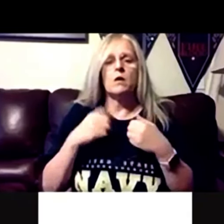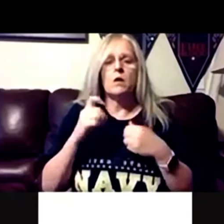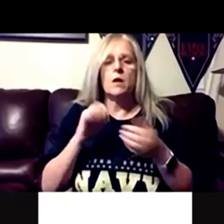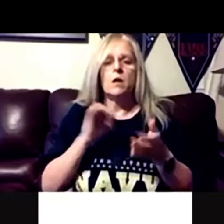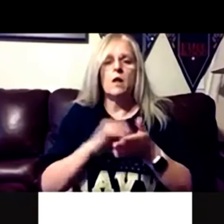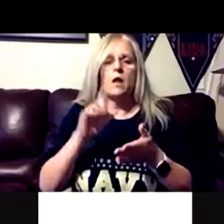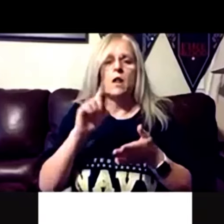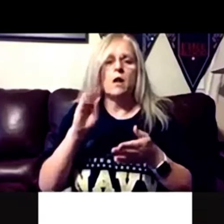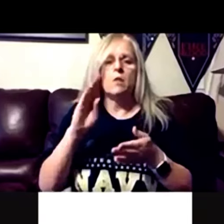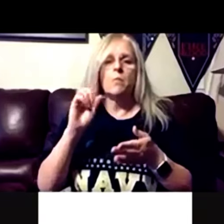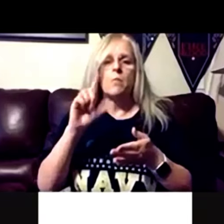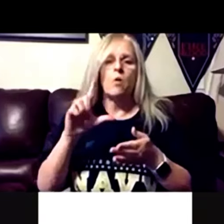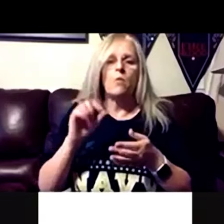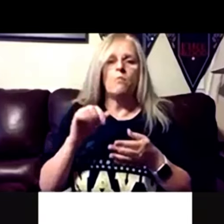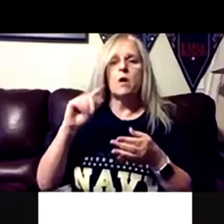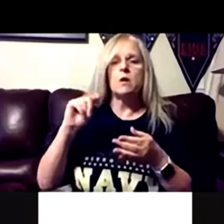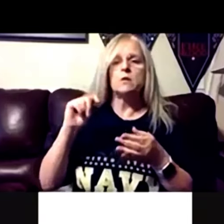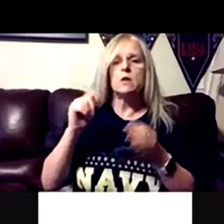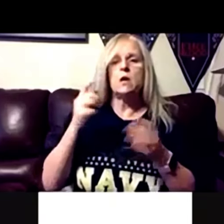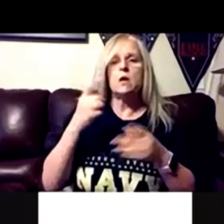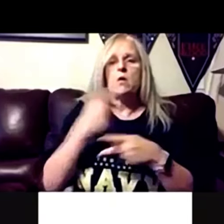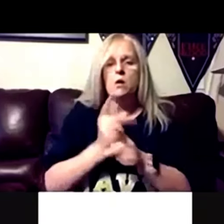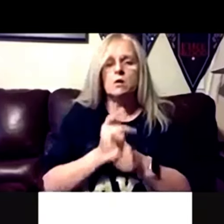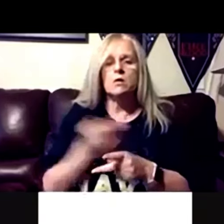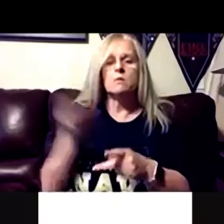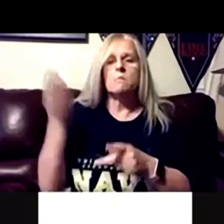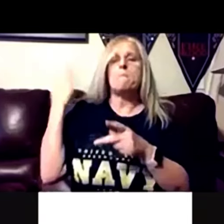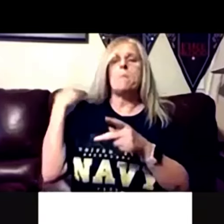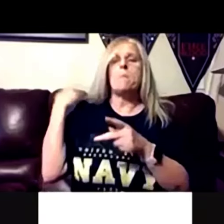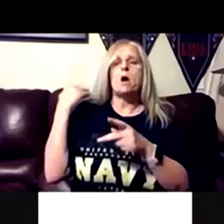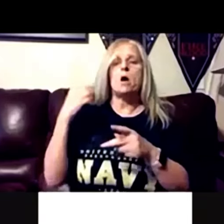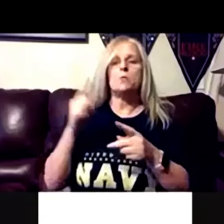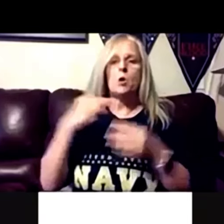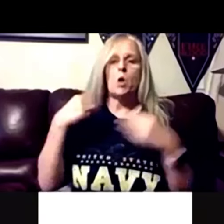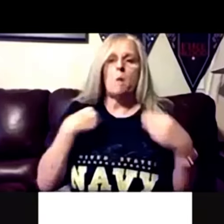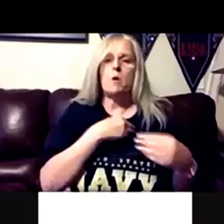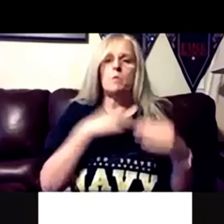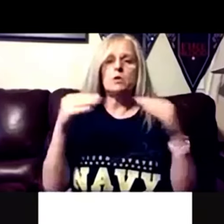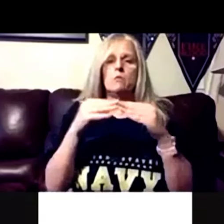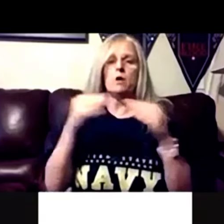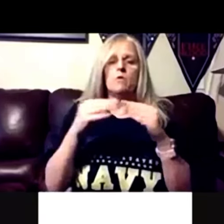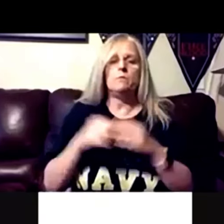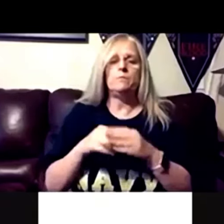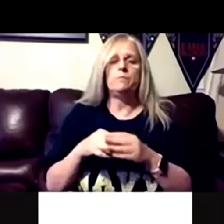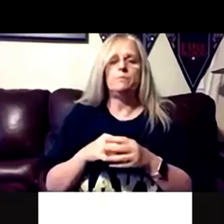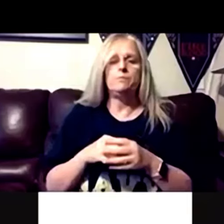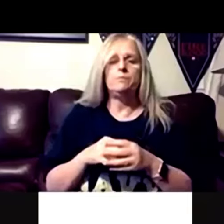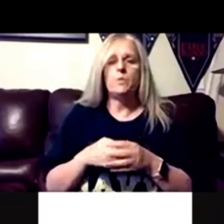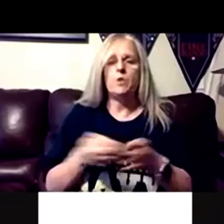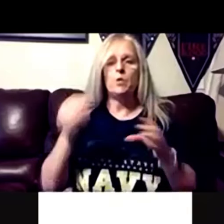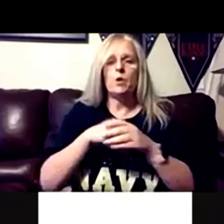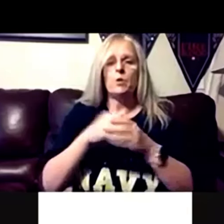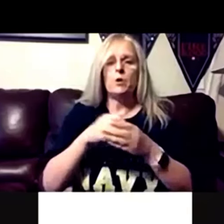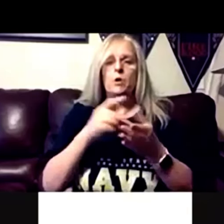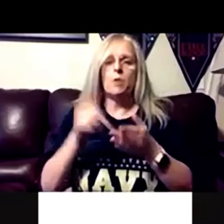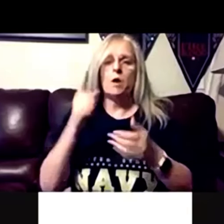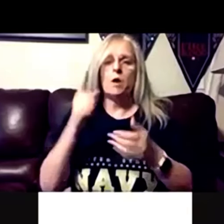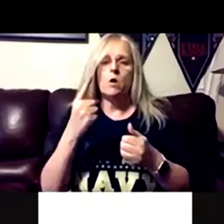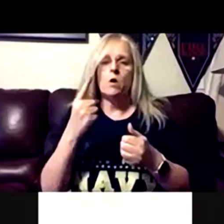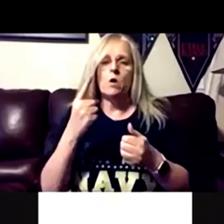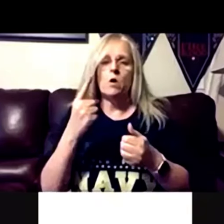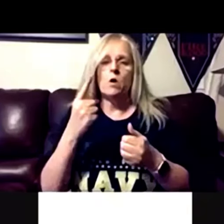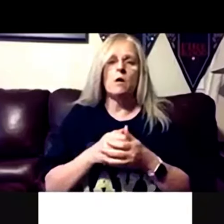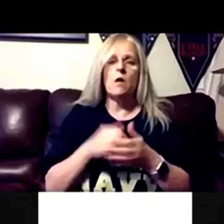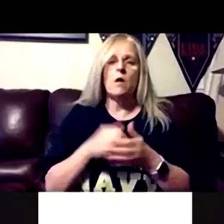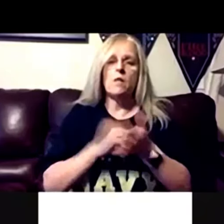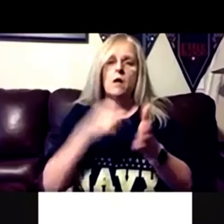of the IT products. Now let's back up to the membership level. That is the membership level. You come in, you'll pay it once. That is the fee you